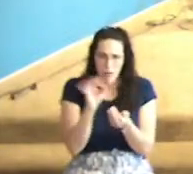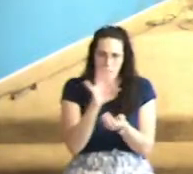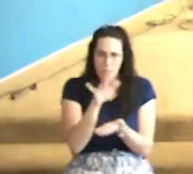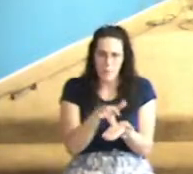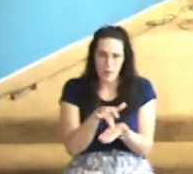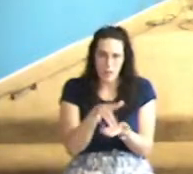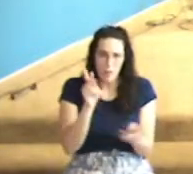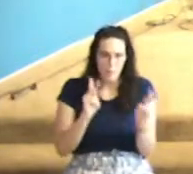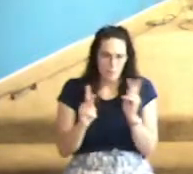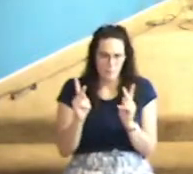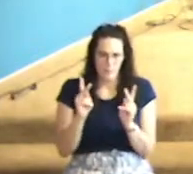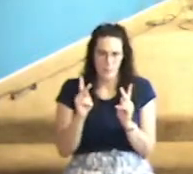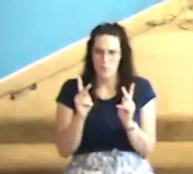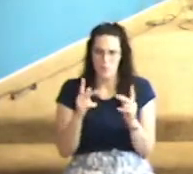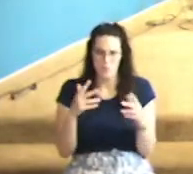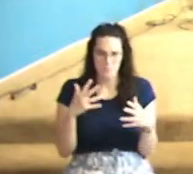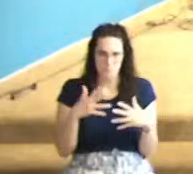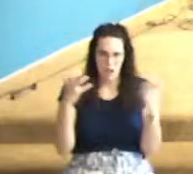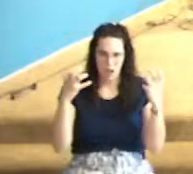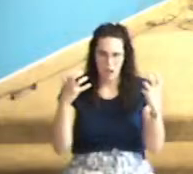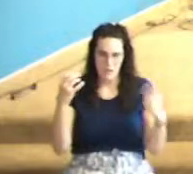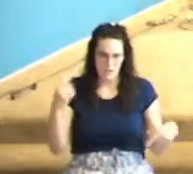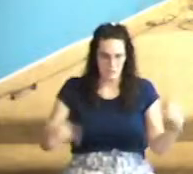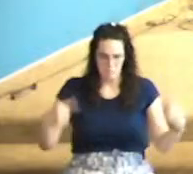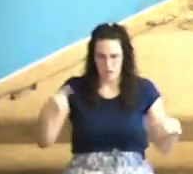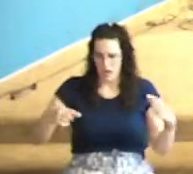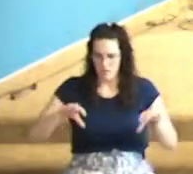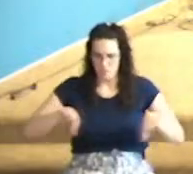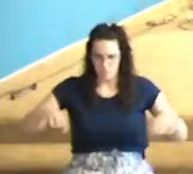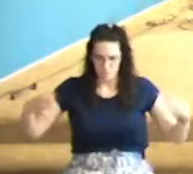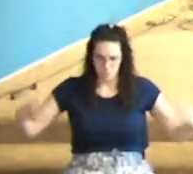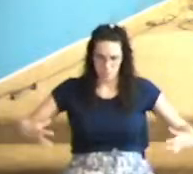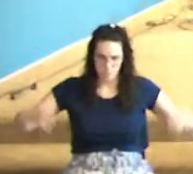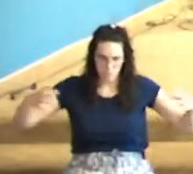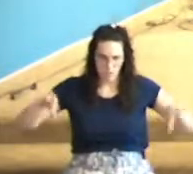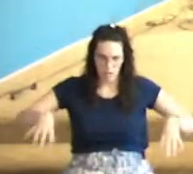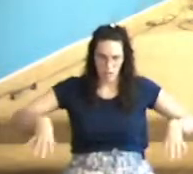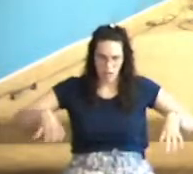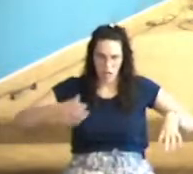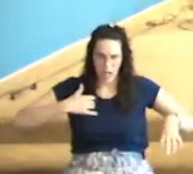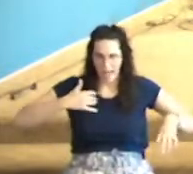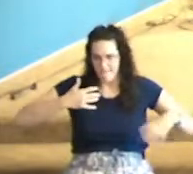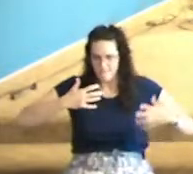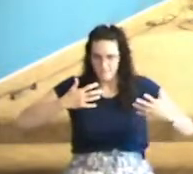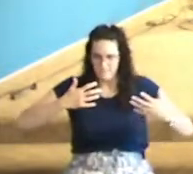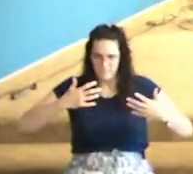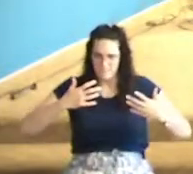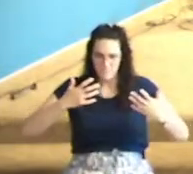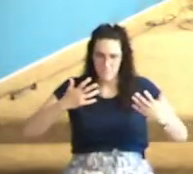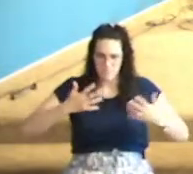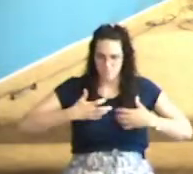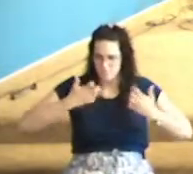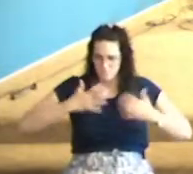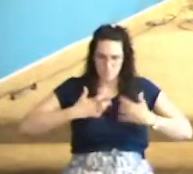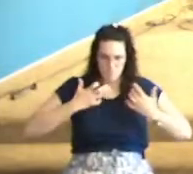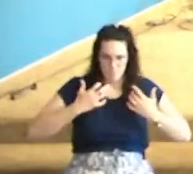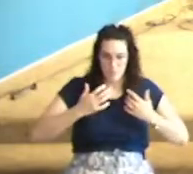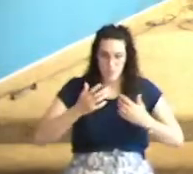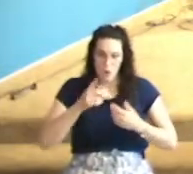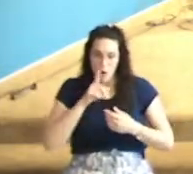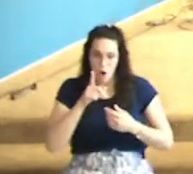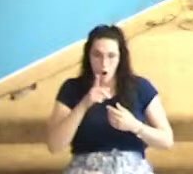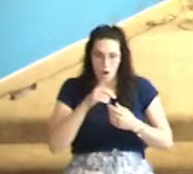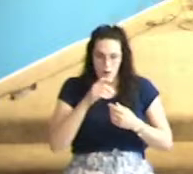both sides of whatever debate it is. And there's algorithms that feed you to see and hear all of your own point of